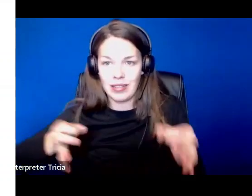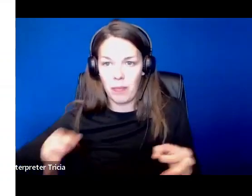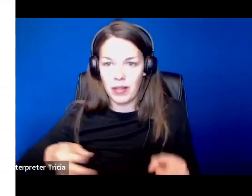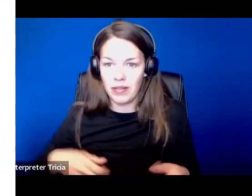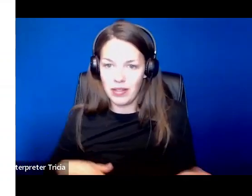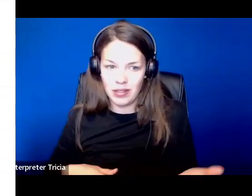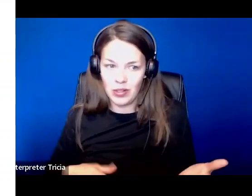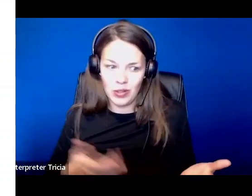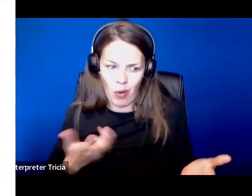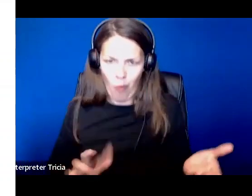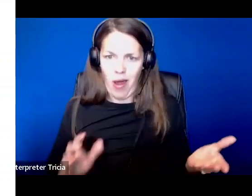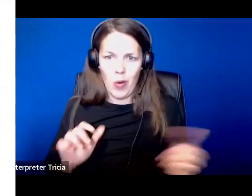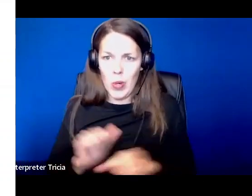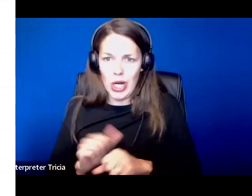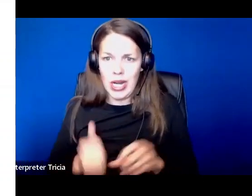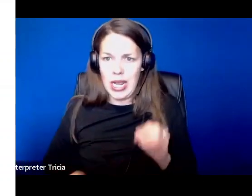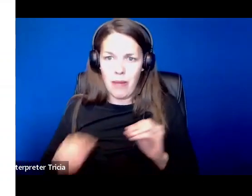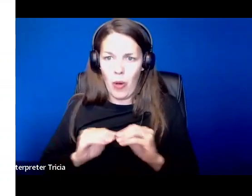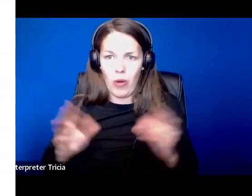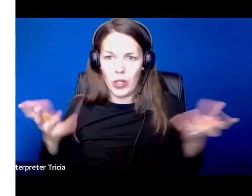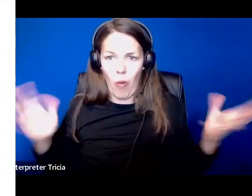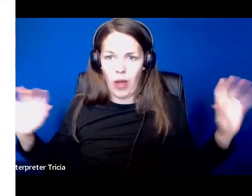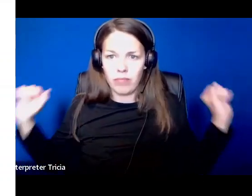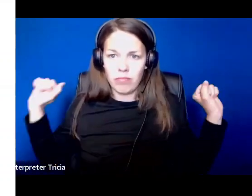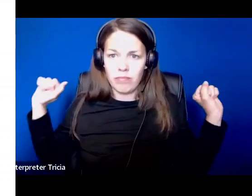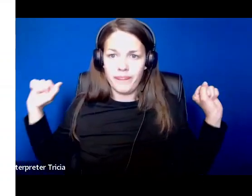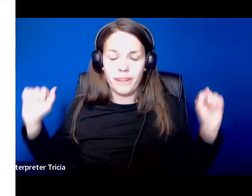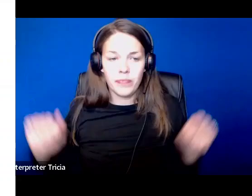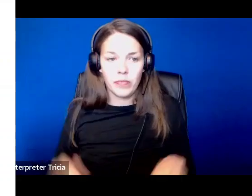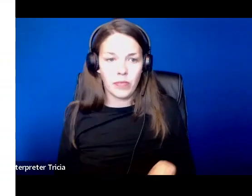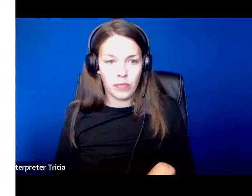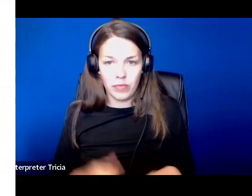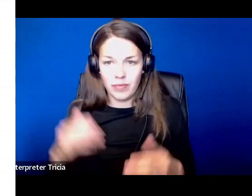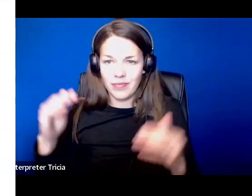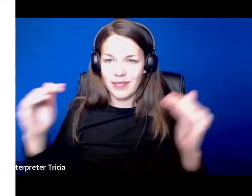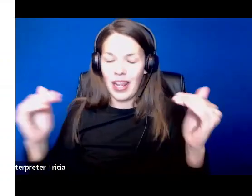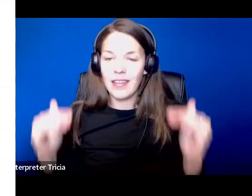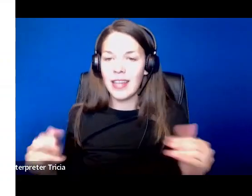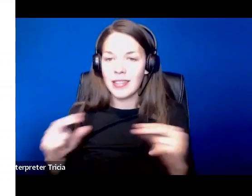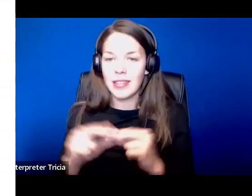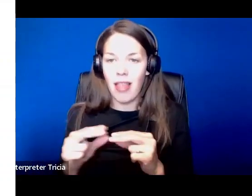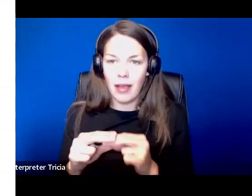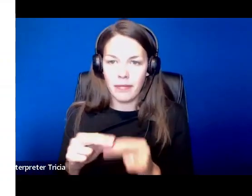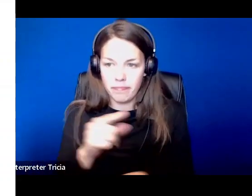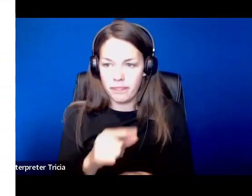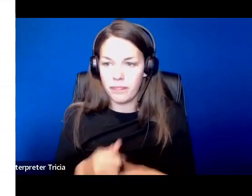nobody wants to work anymore. Well, you can go on to the next slide. I